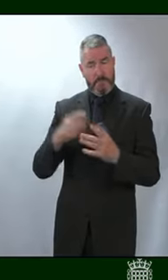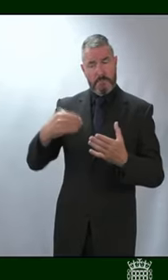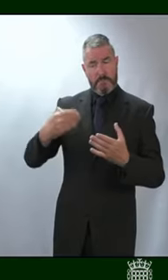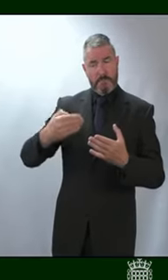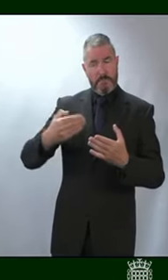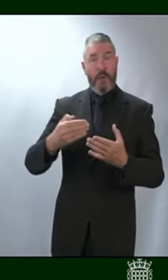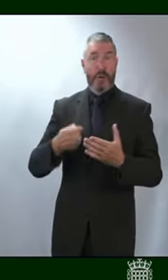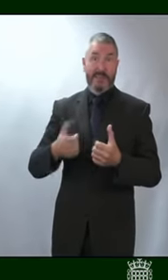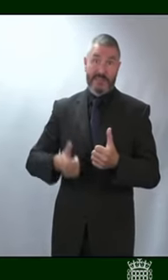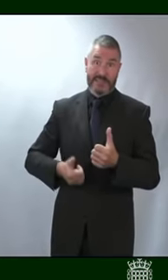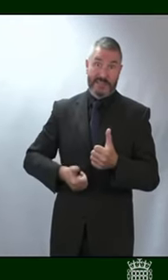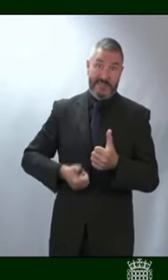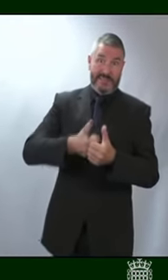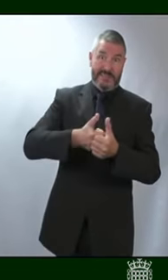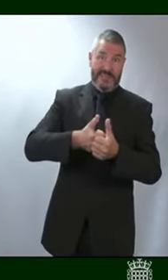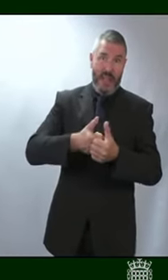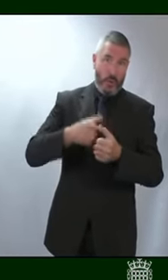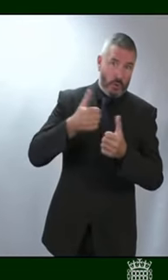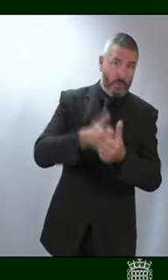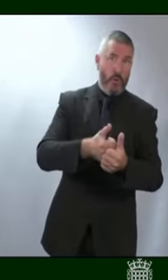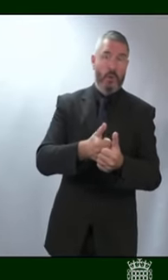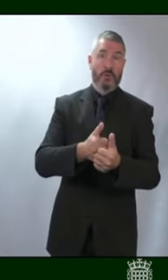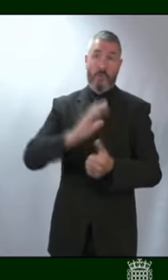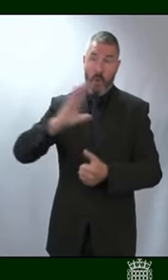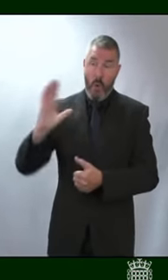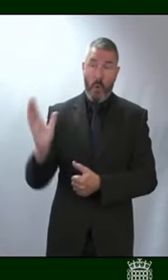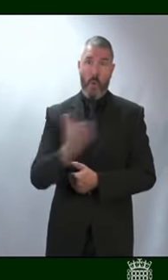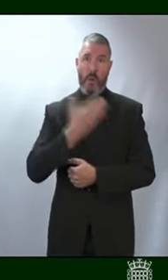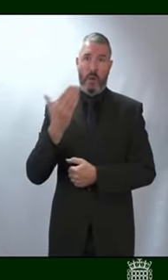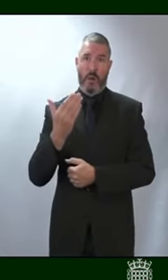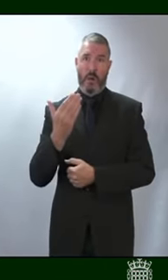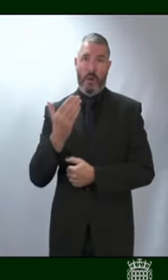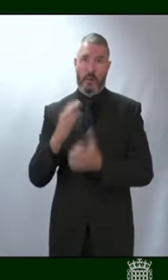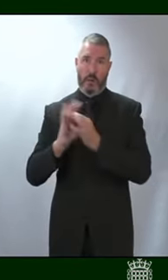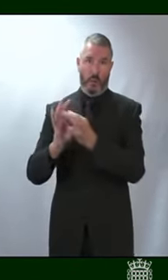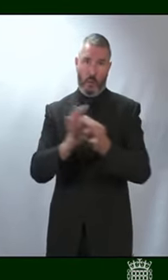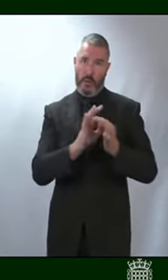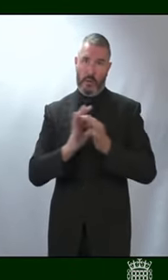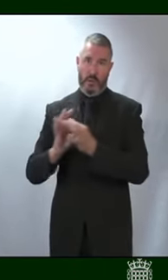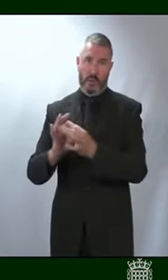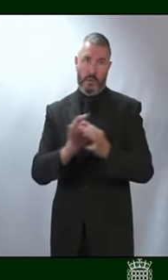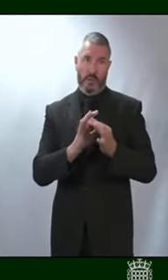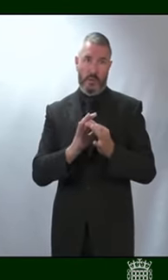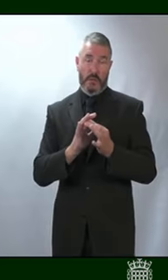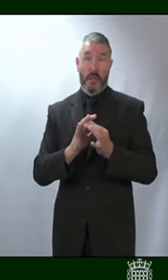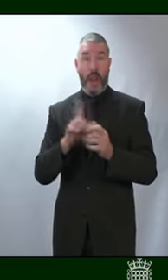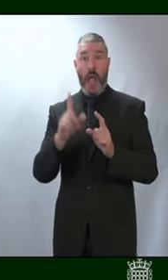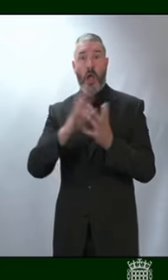intensify our support for every part of the union, from